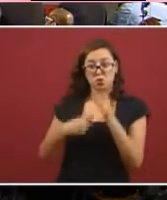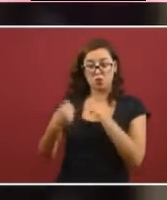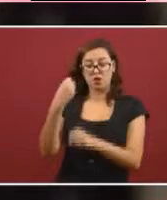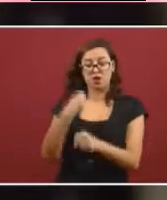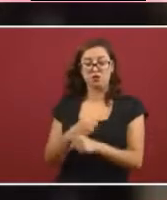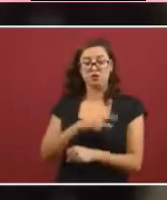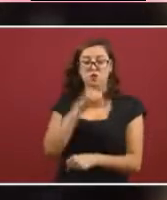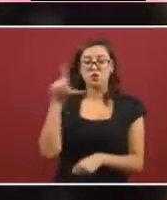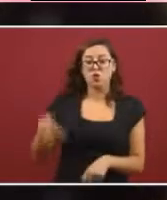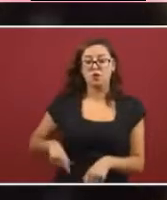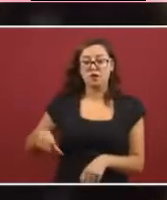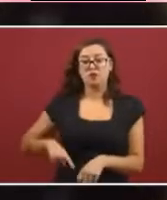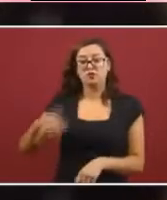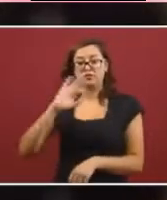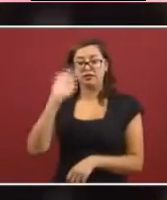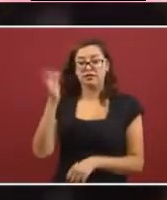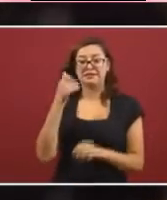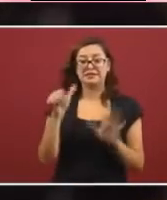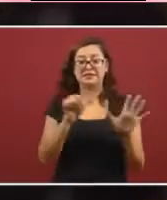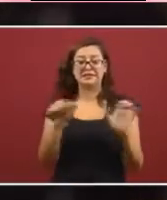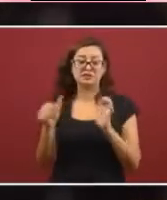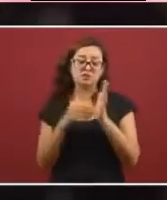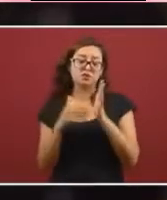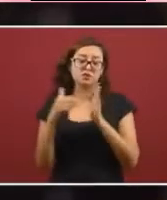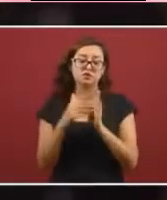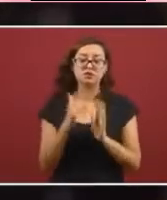They assigned 600 million